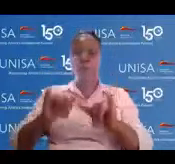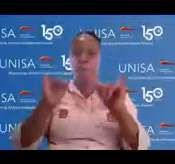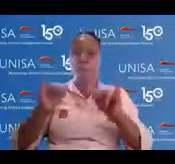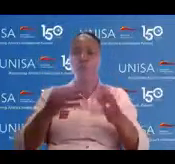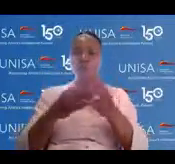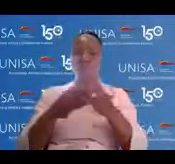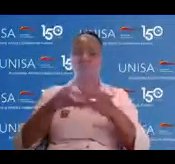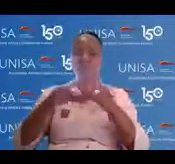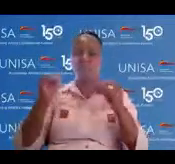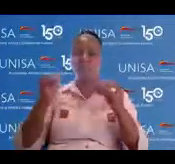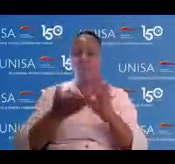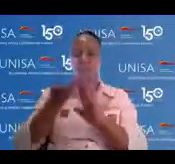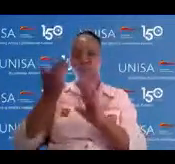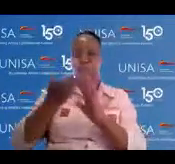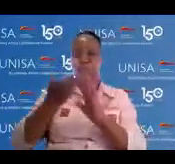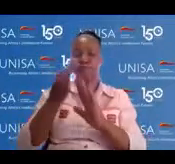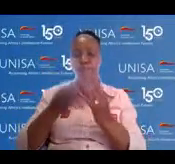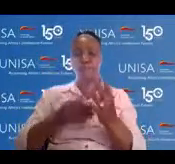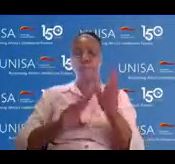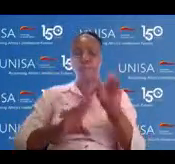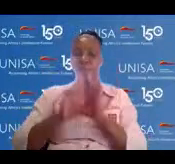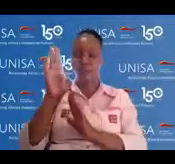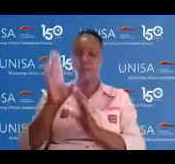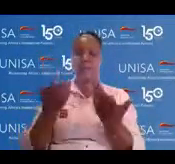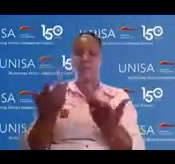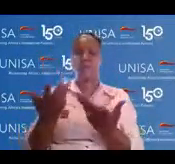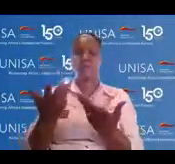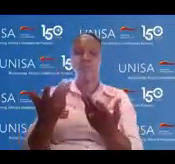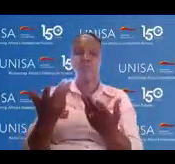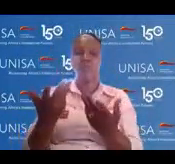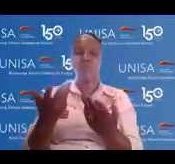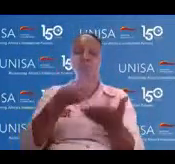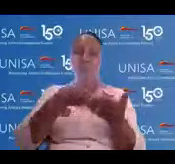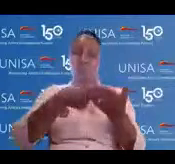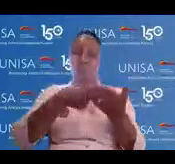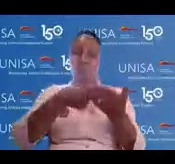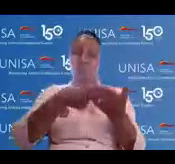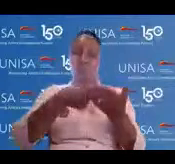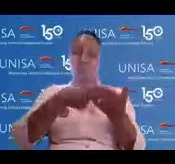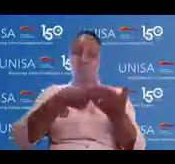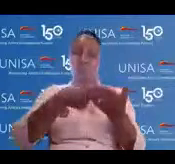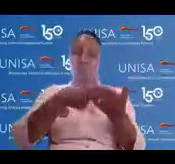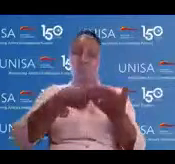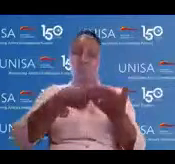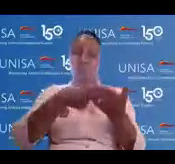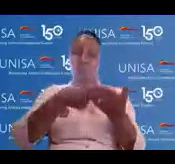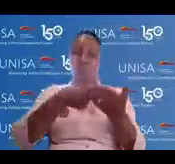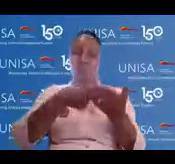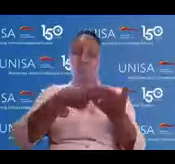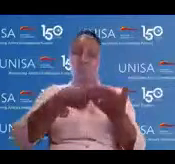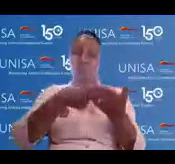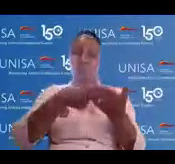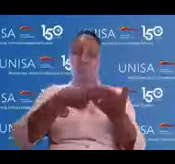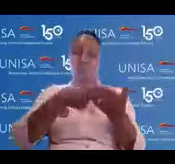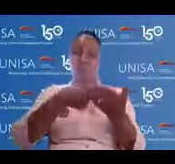successfully. You get the green tick box to show that everything has been uploaded to the